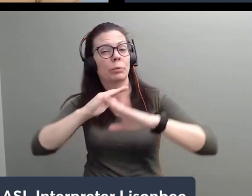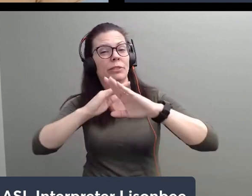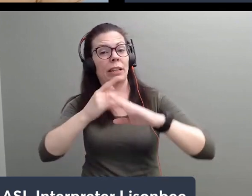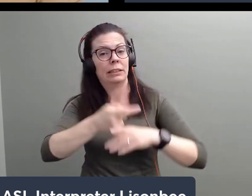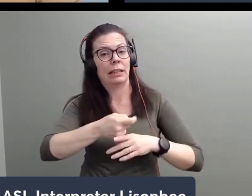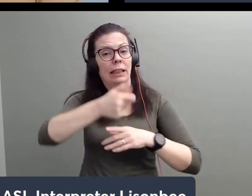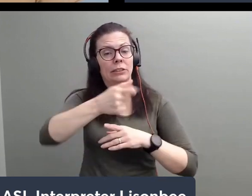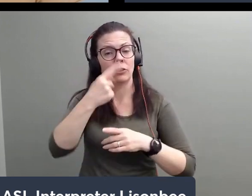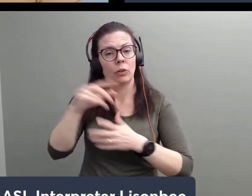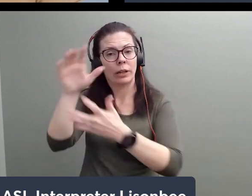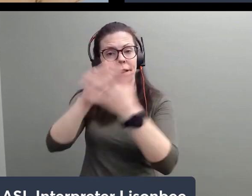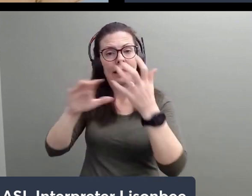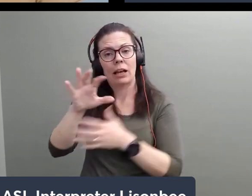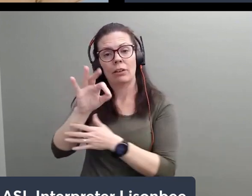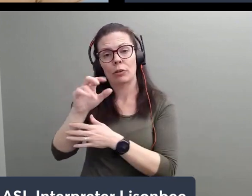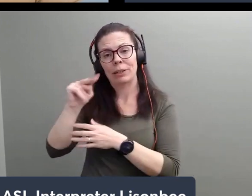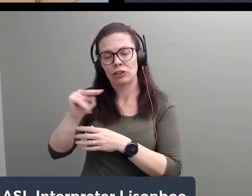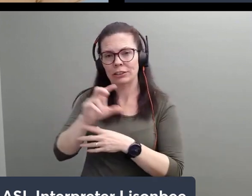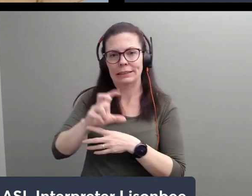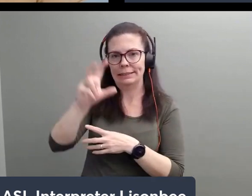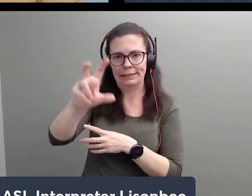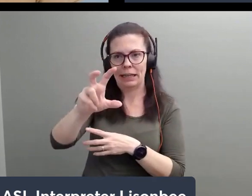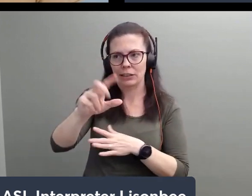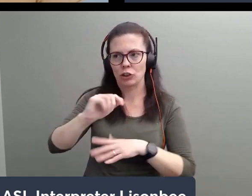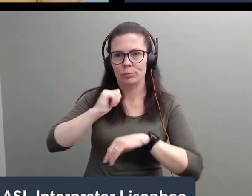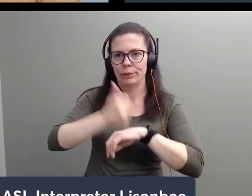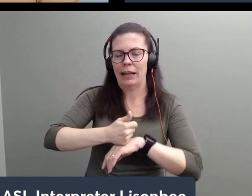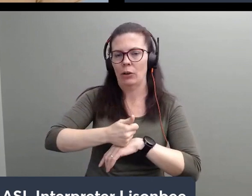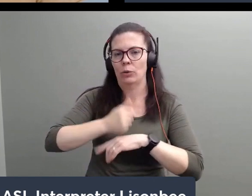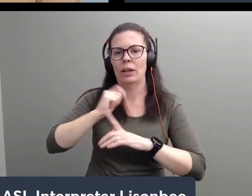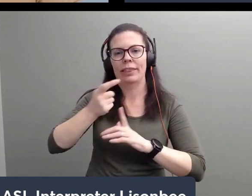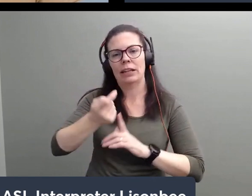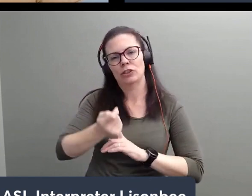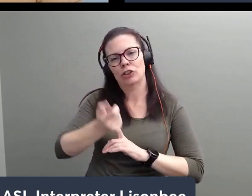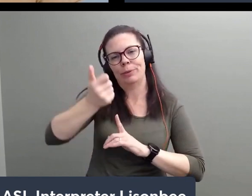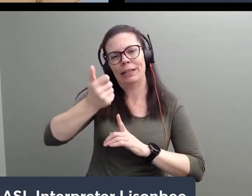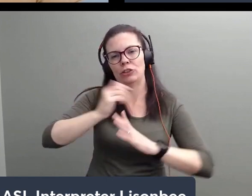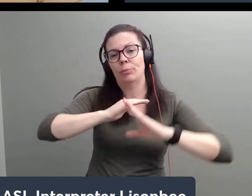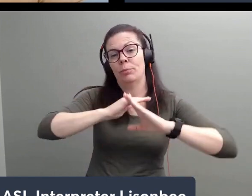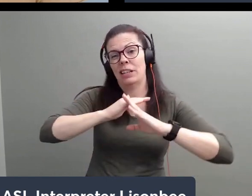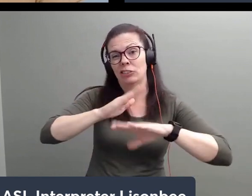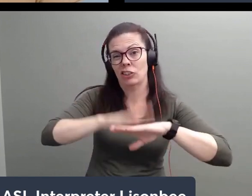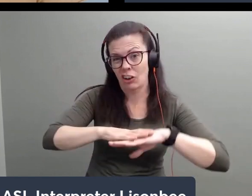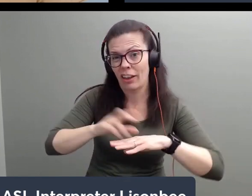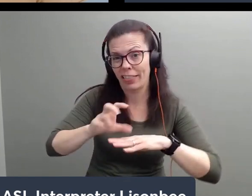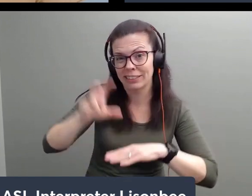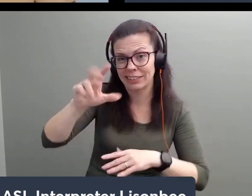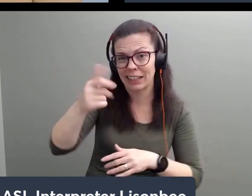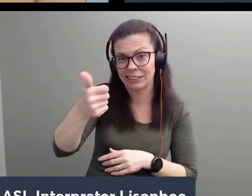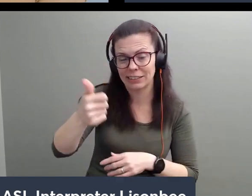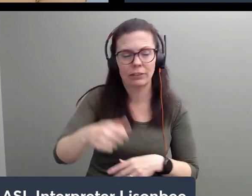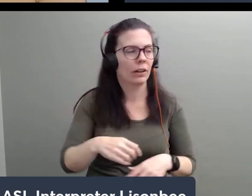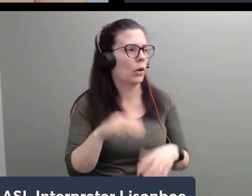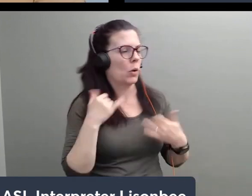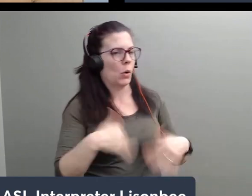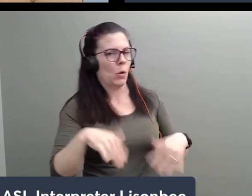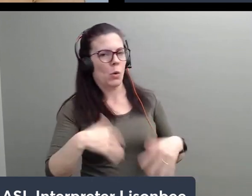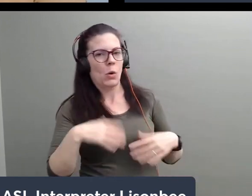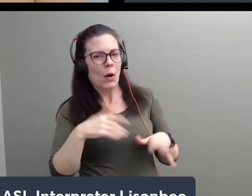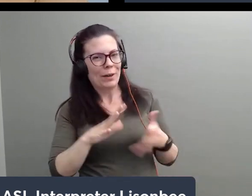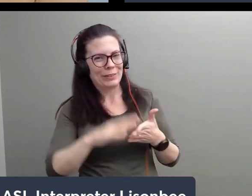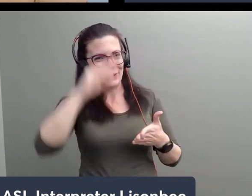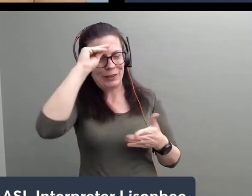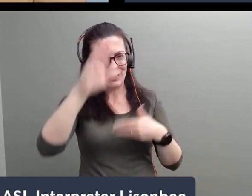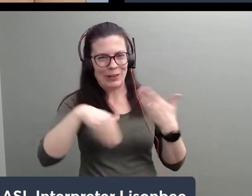a CloudFormation stack altogether by setting a termination protection on the stack. So just an example. So I'll learn all these protection mechanisms